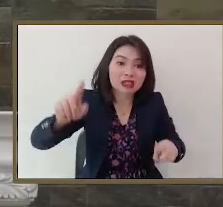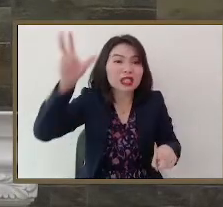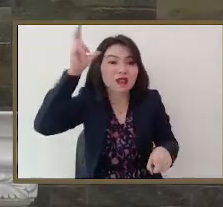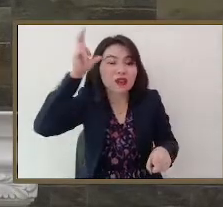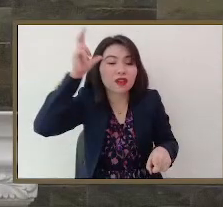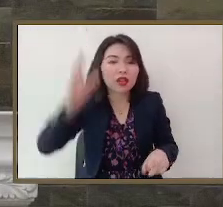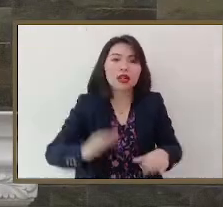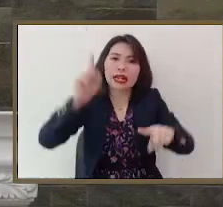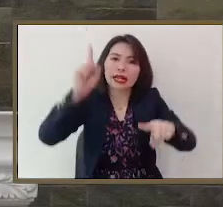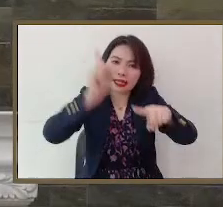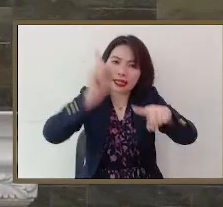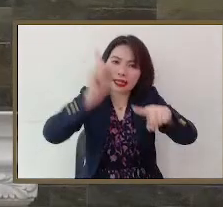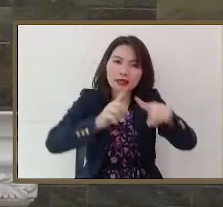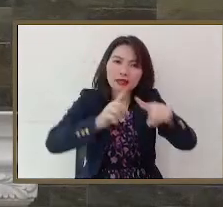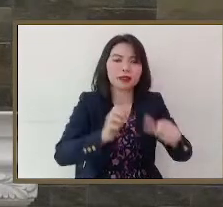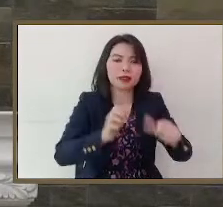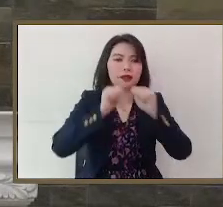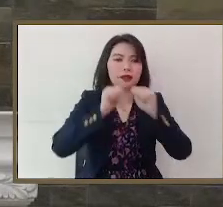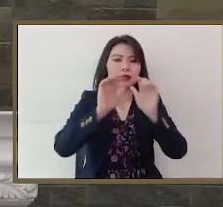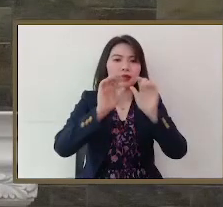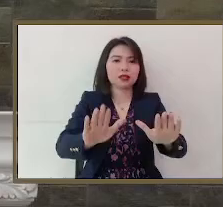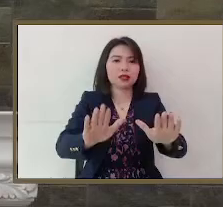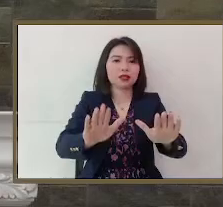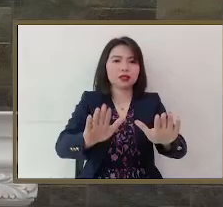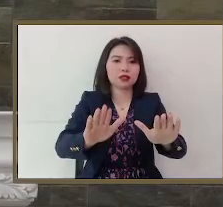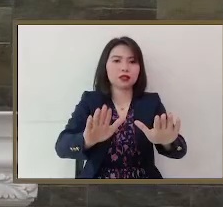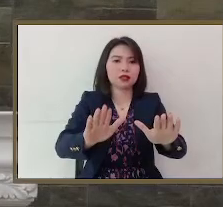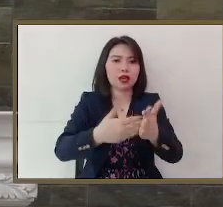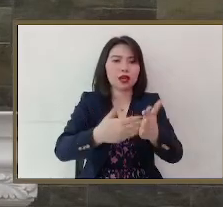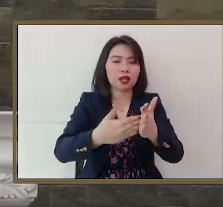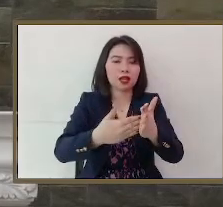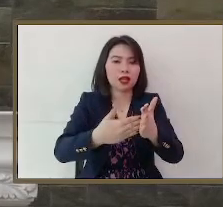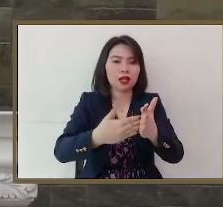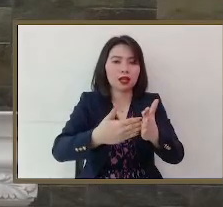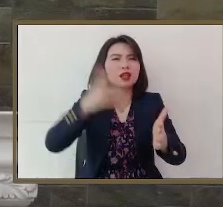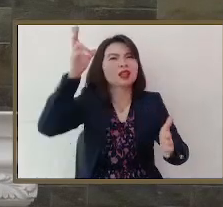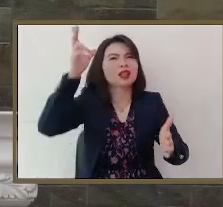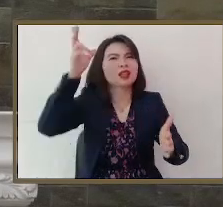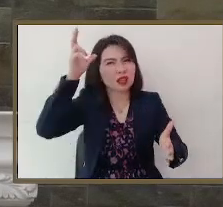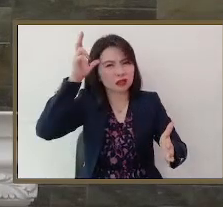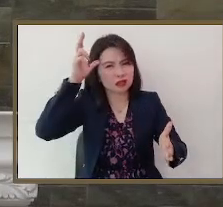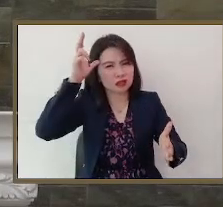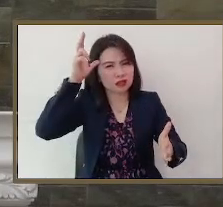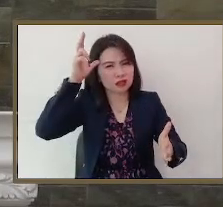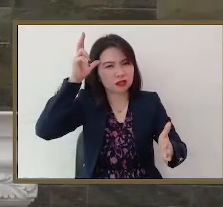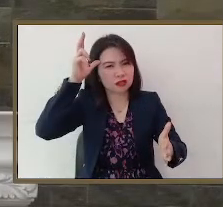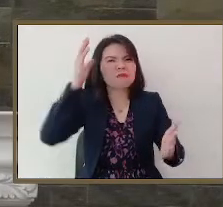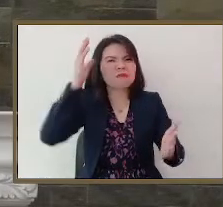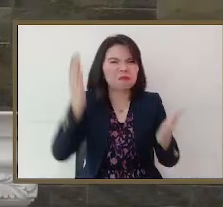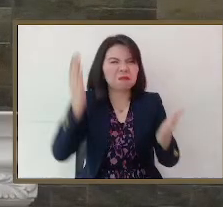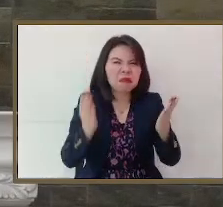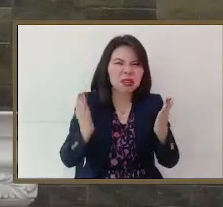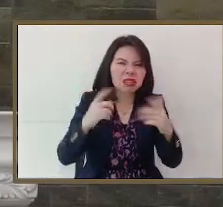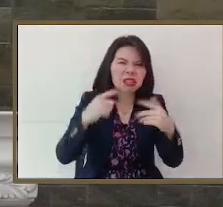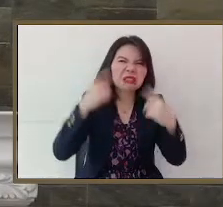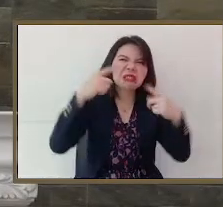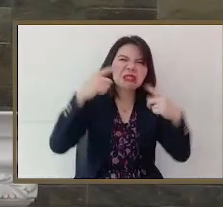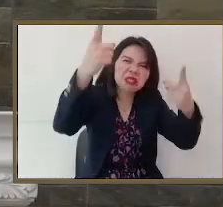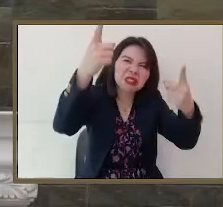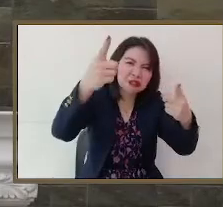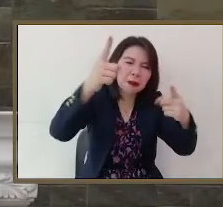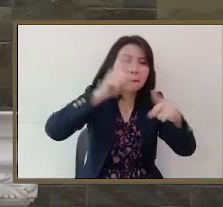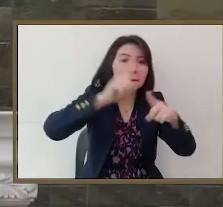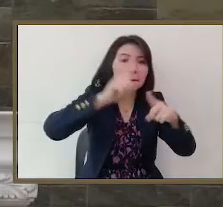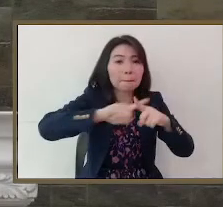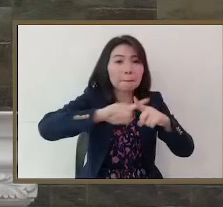blessed. Let me say this again. Evil may prosper,